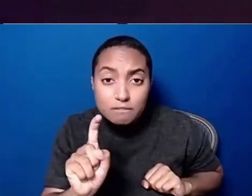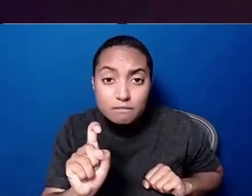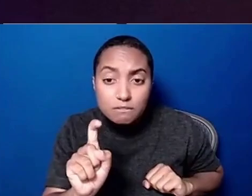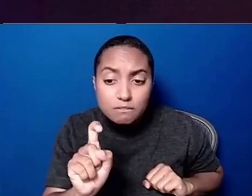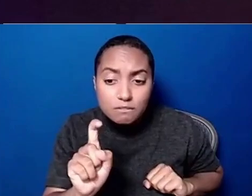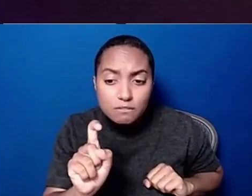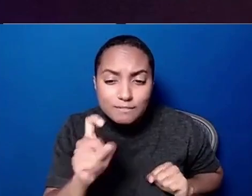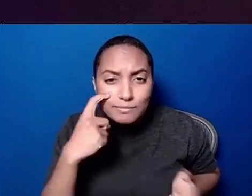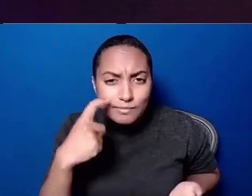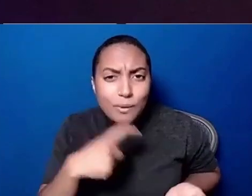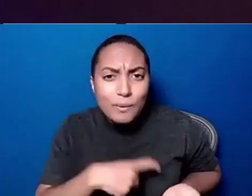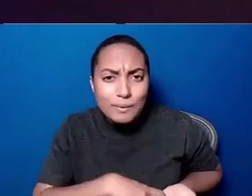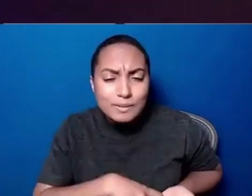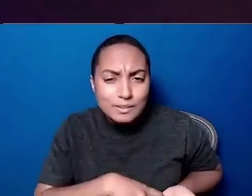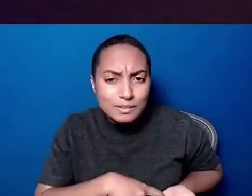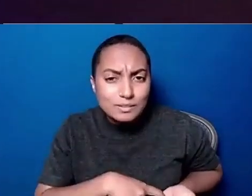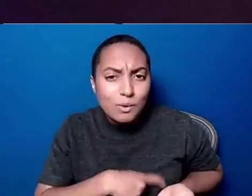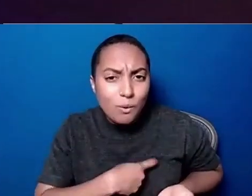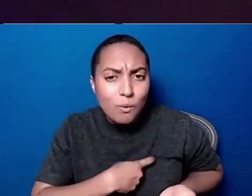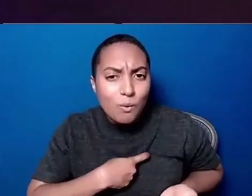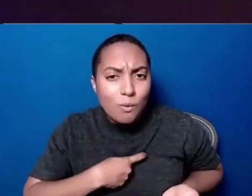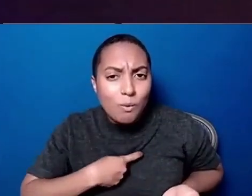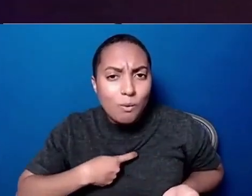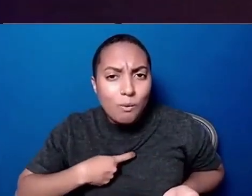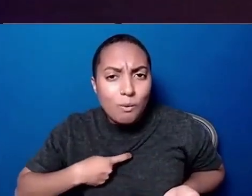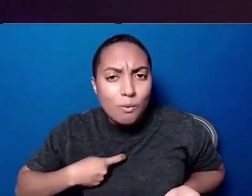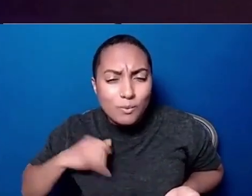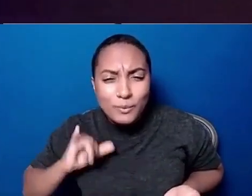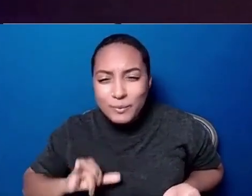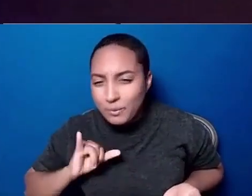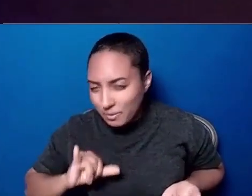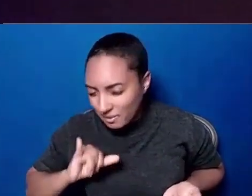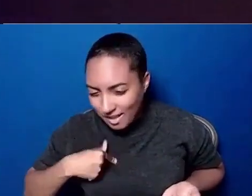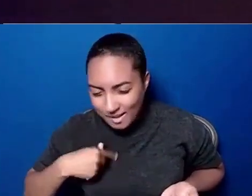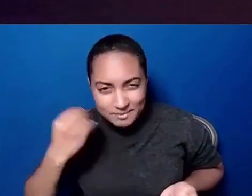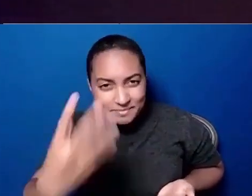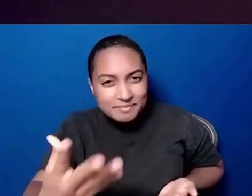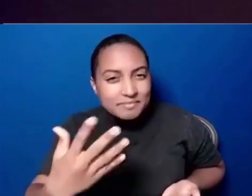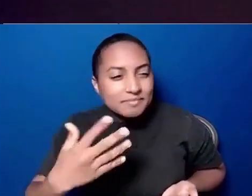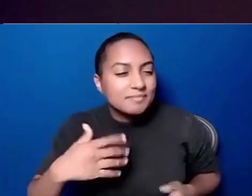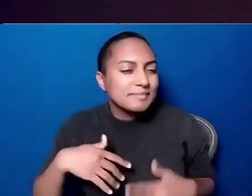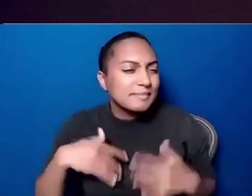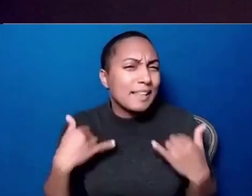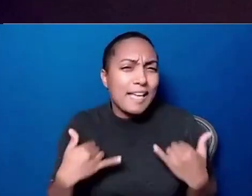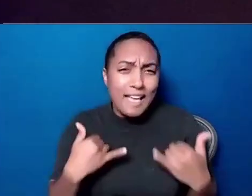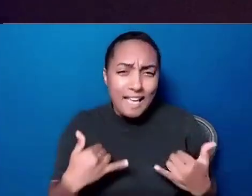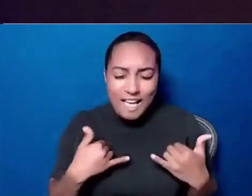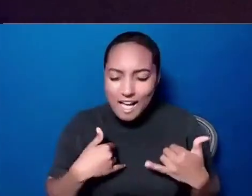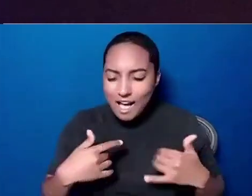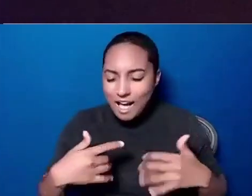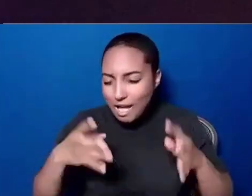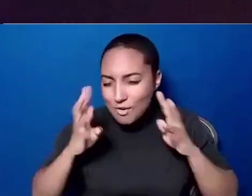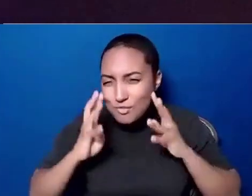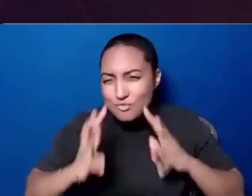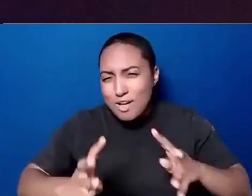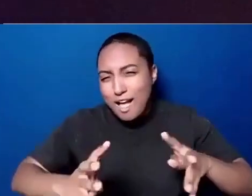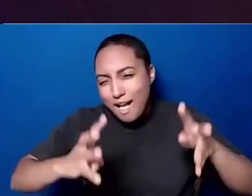Notice. Oh, I will share with you, I had the best cry today.